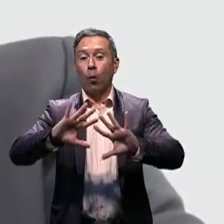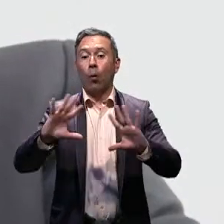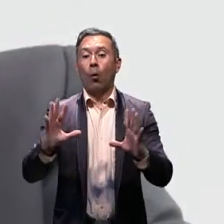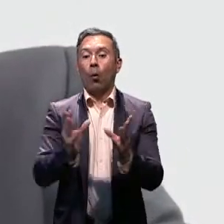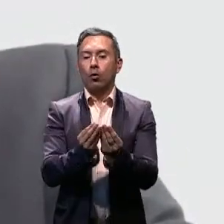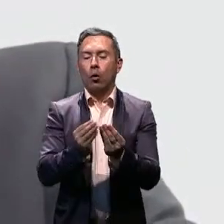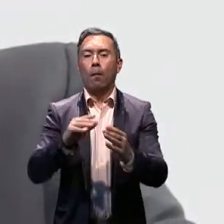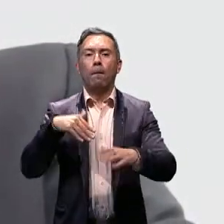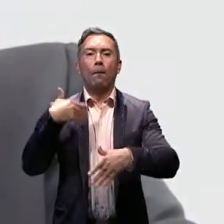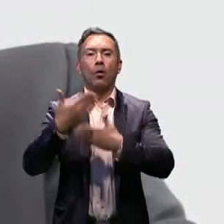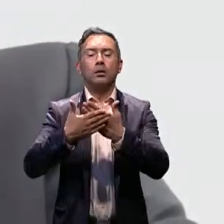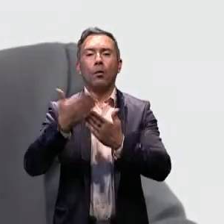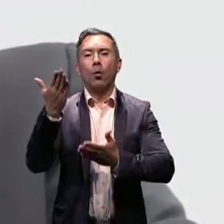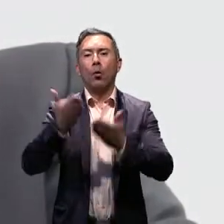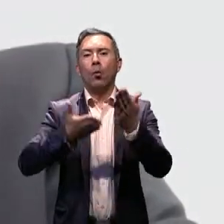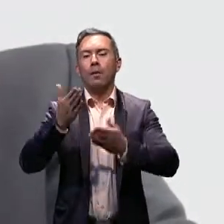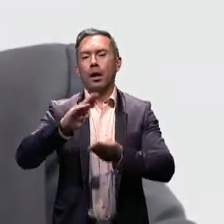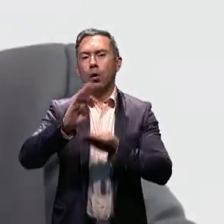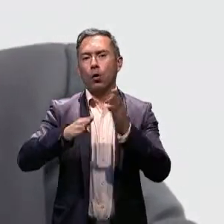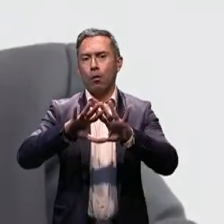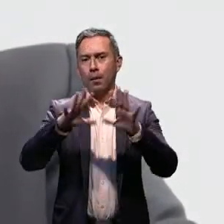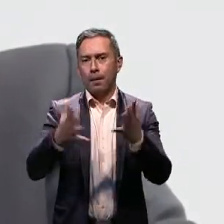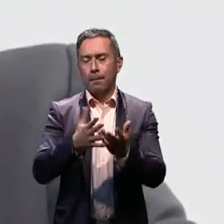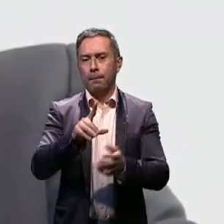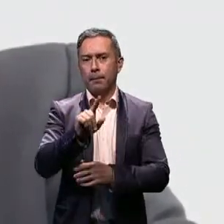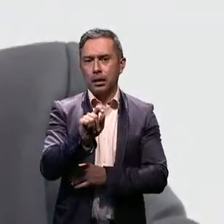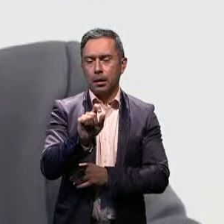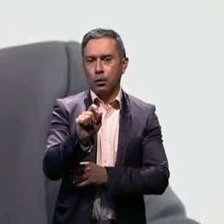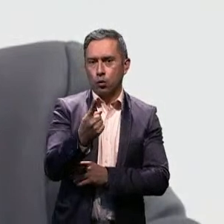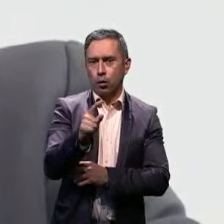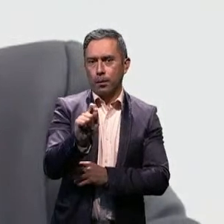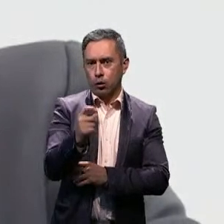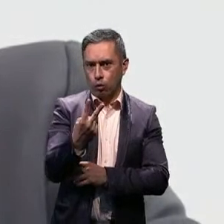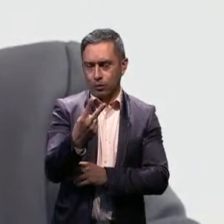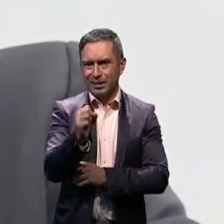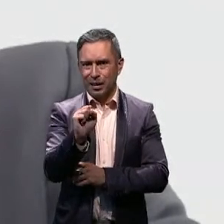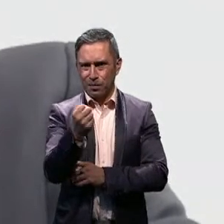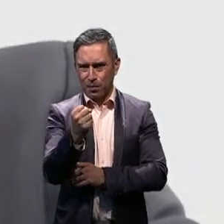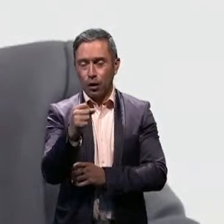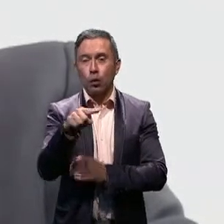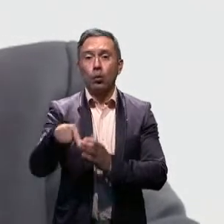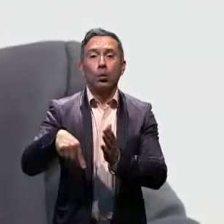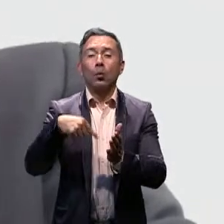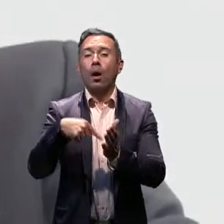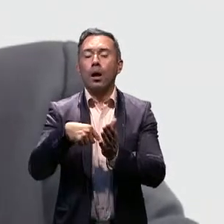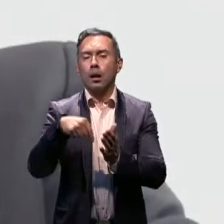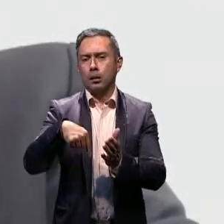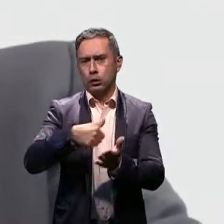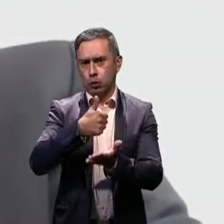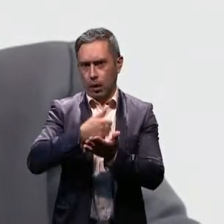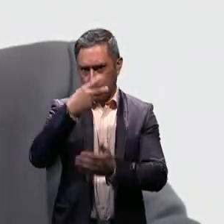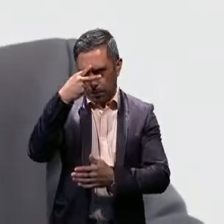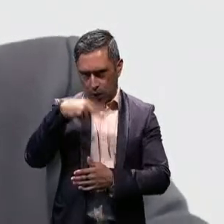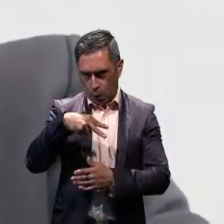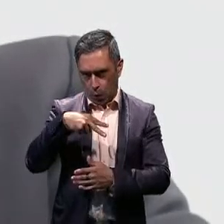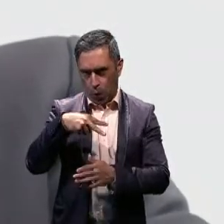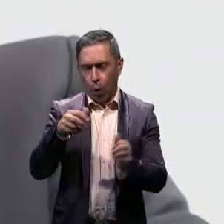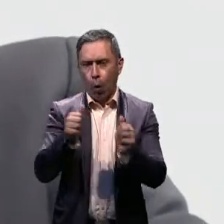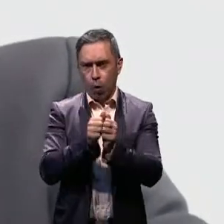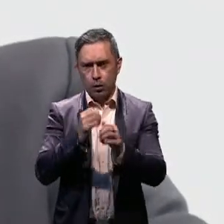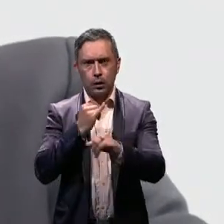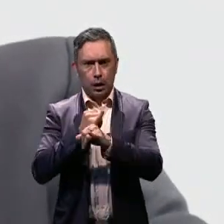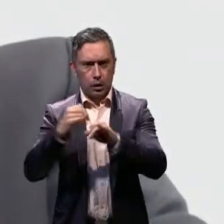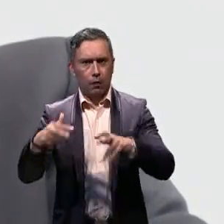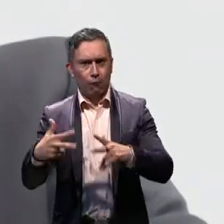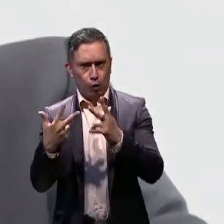cabo topics that are going to 20, be 21 discussed y and 22 de analyzed in septiembre the global en la summit Ciudad that de is going to México o be en done on the de tal manera 21st